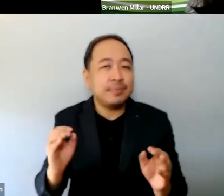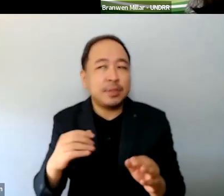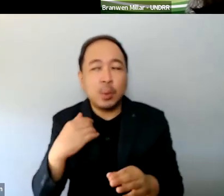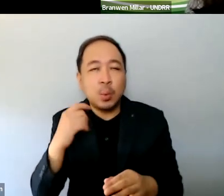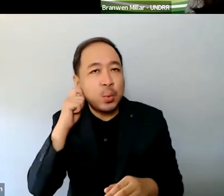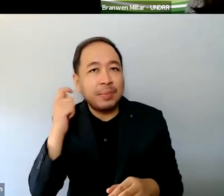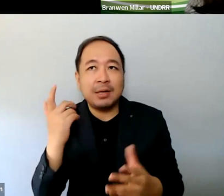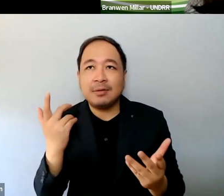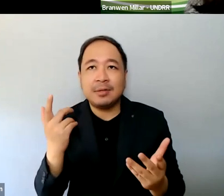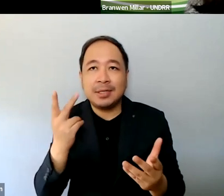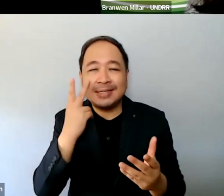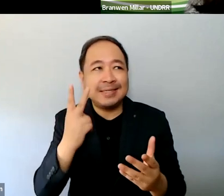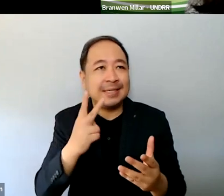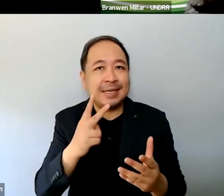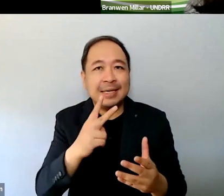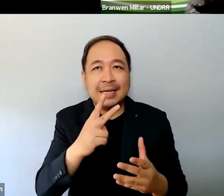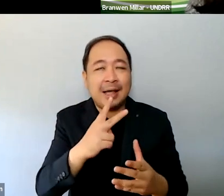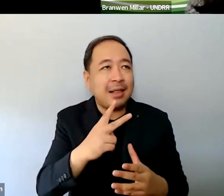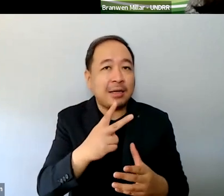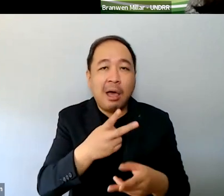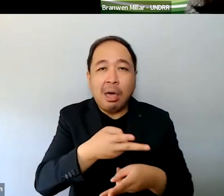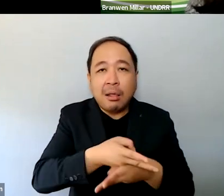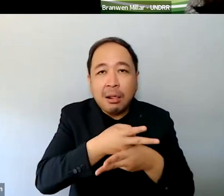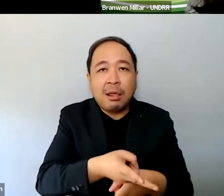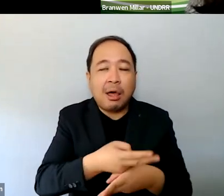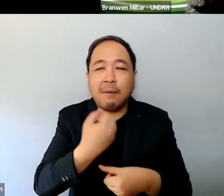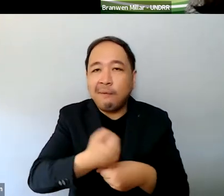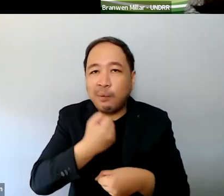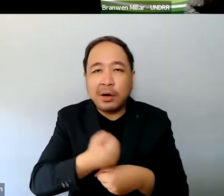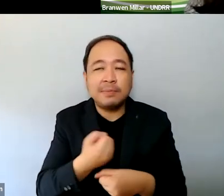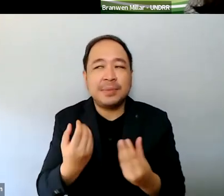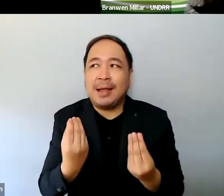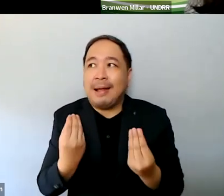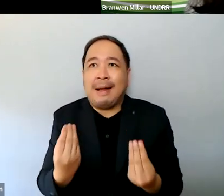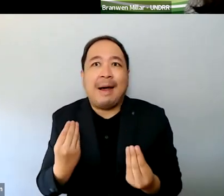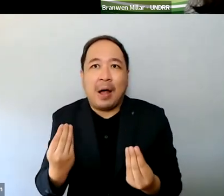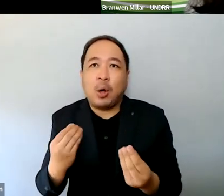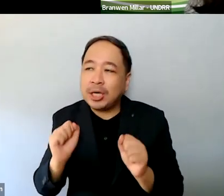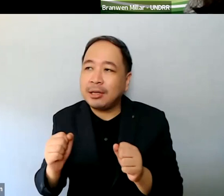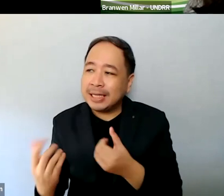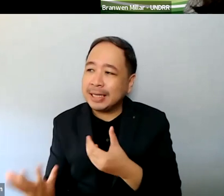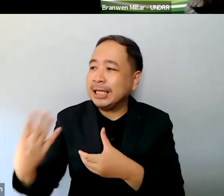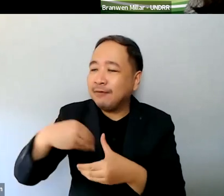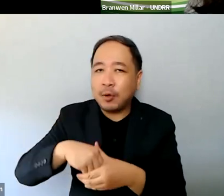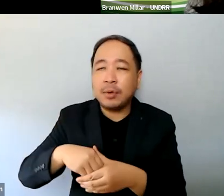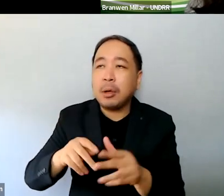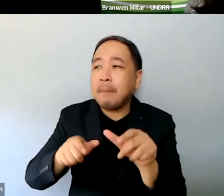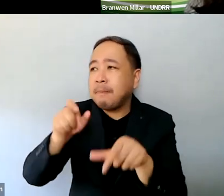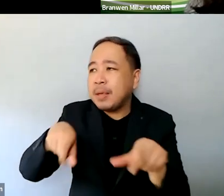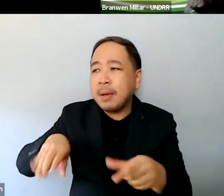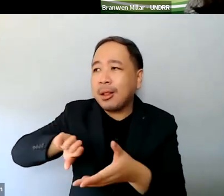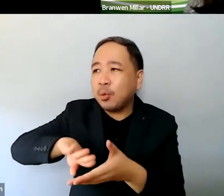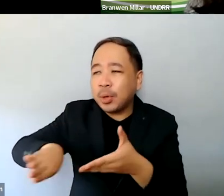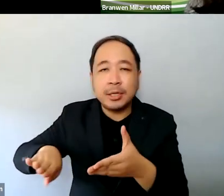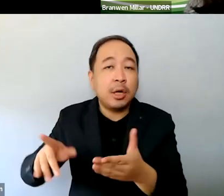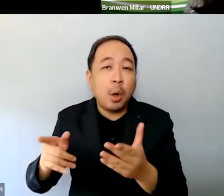is unpaid care work and non-care work, also look at how we can build for the most marginalized, whether it's forest dwellers, whether it is coasts,